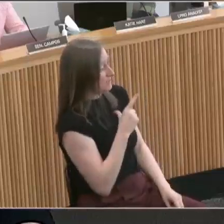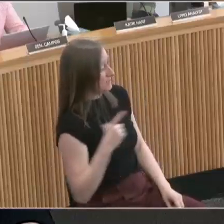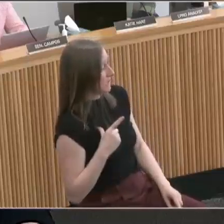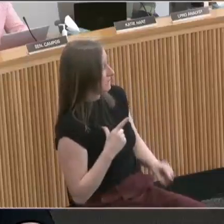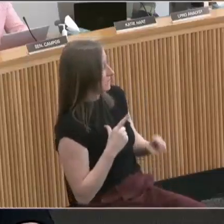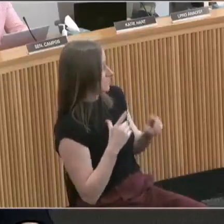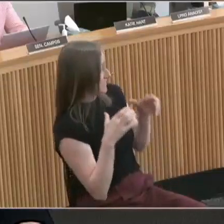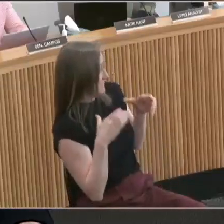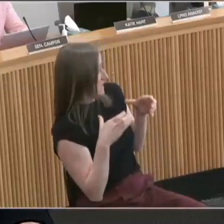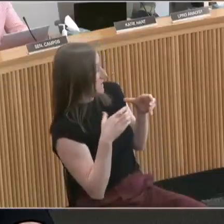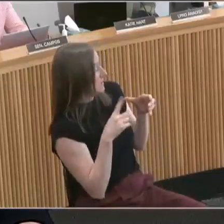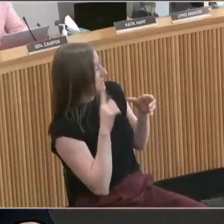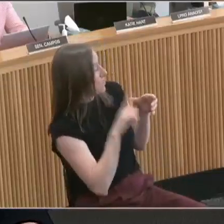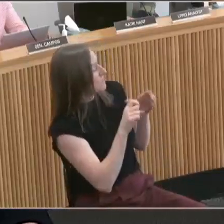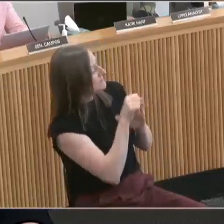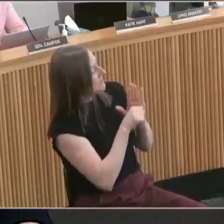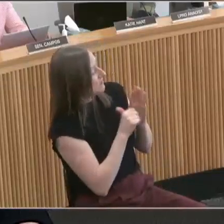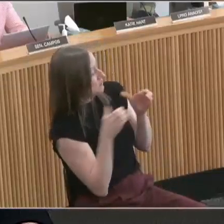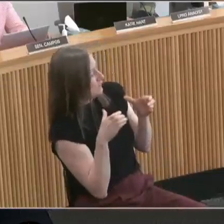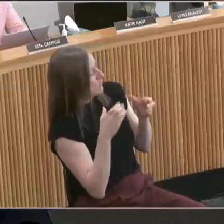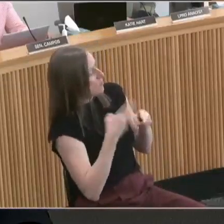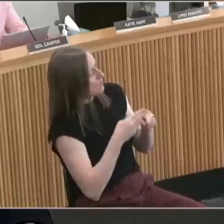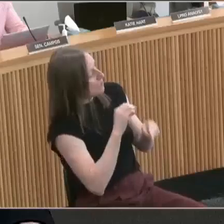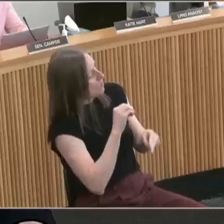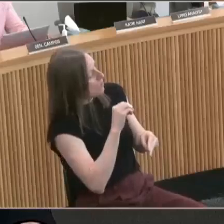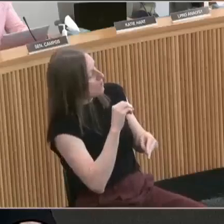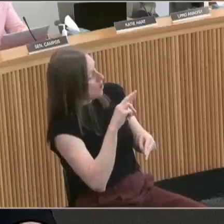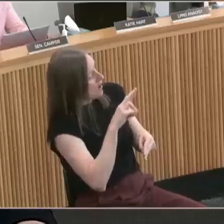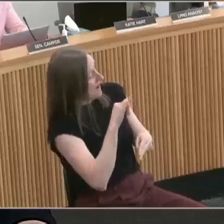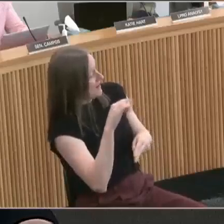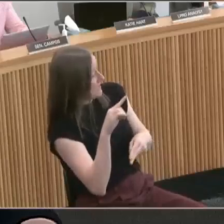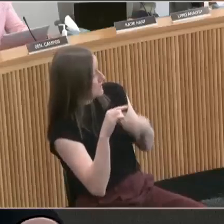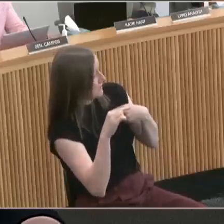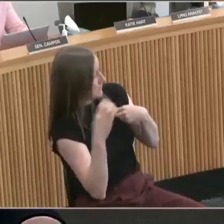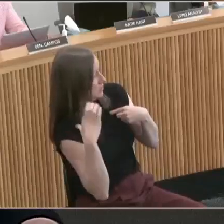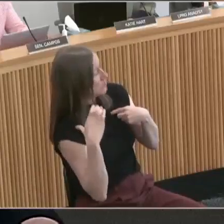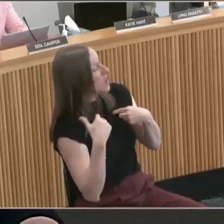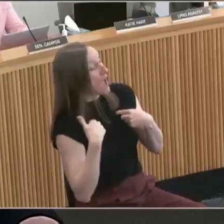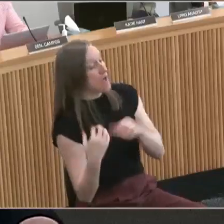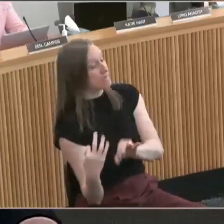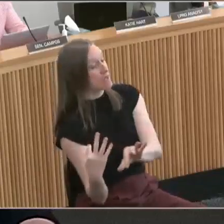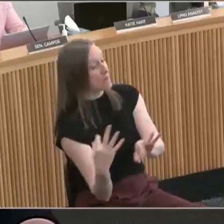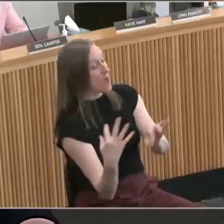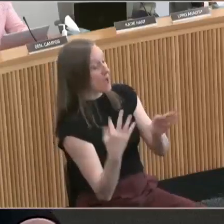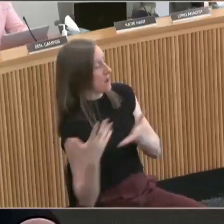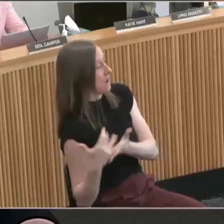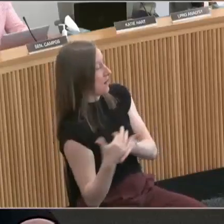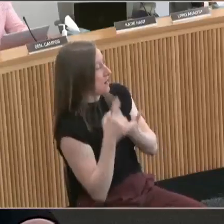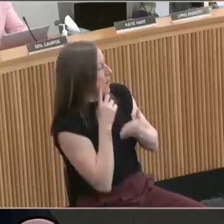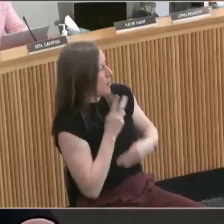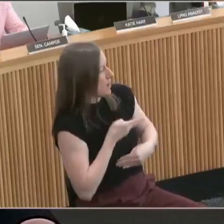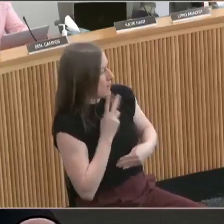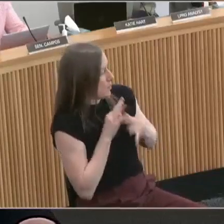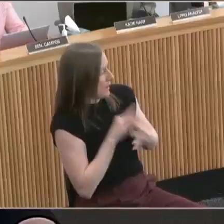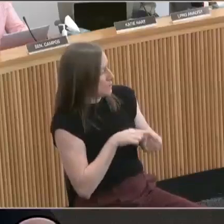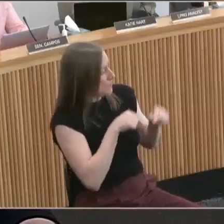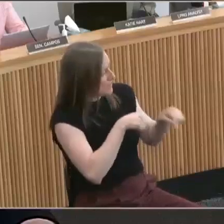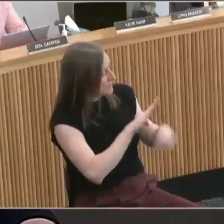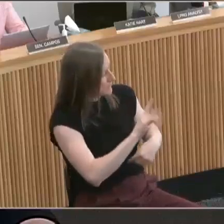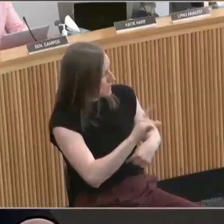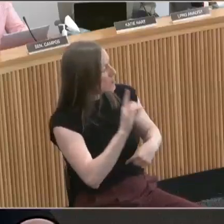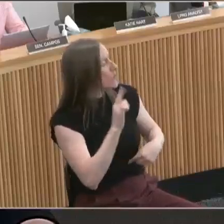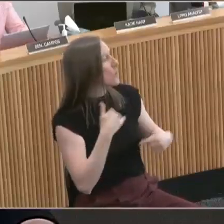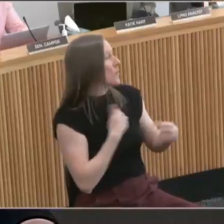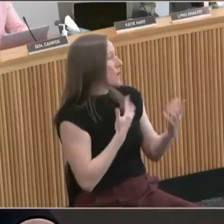state chapter of our professional organization. It's called ORID. And I've received feedback from our community about a couple of things in the bill that we're